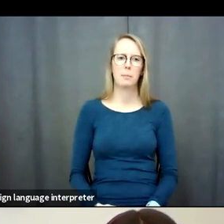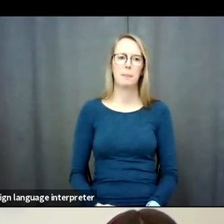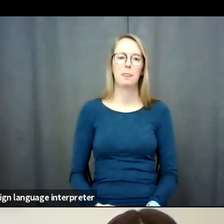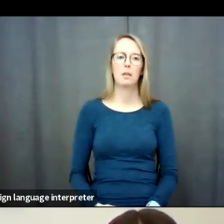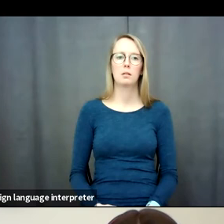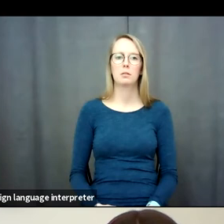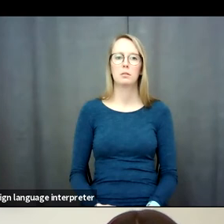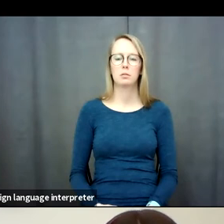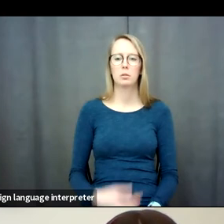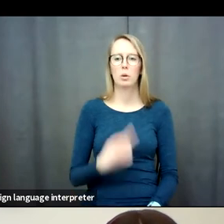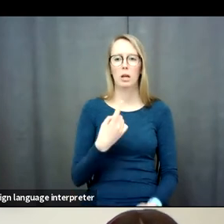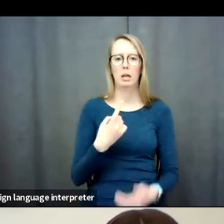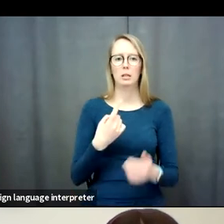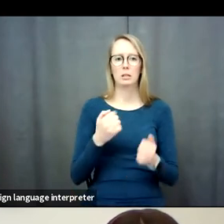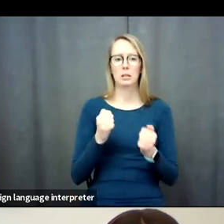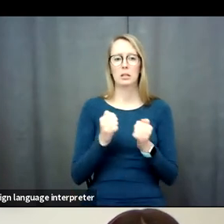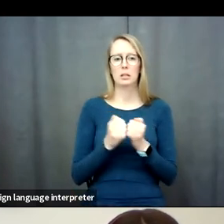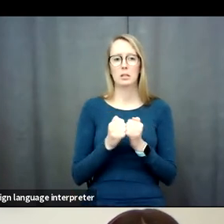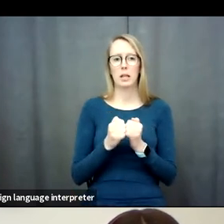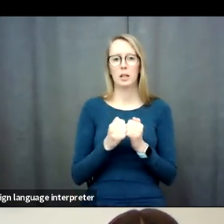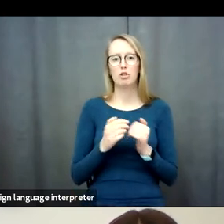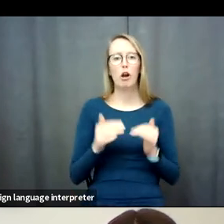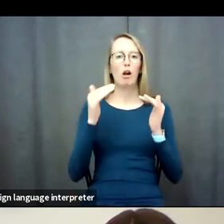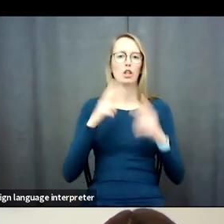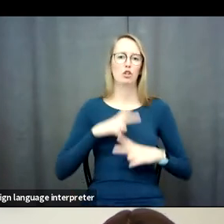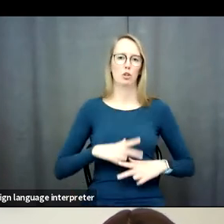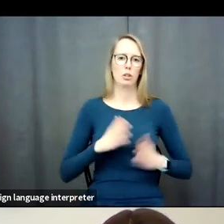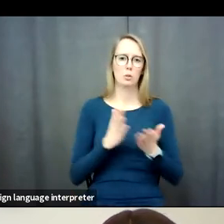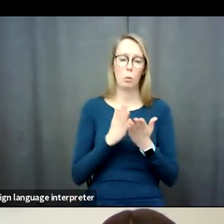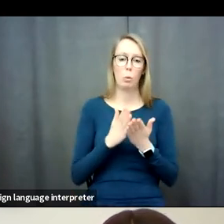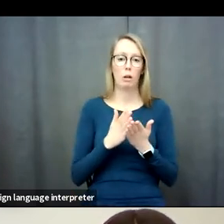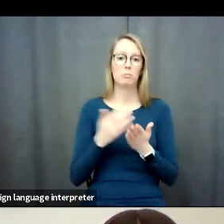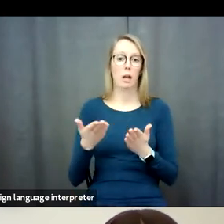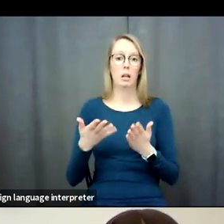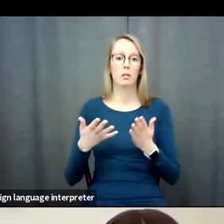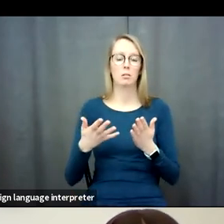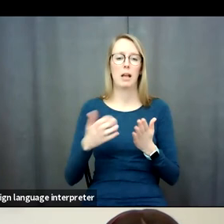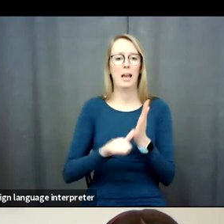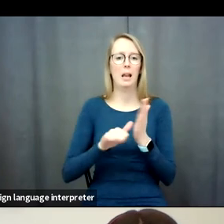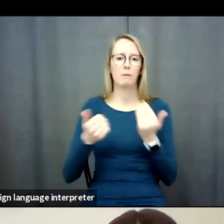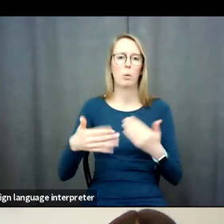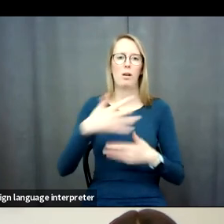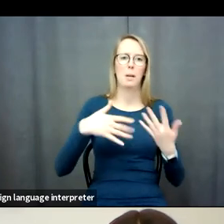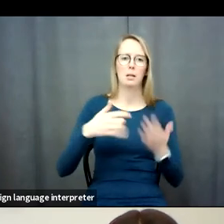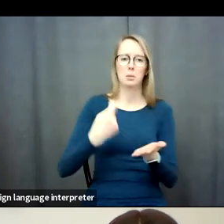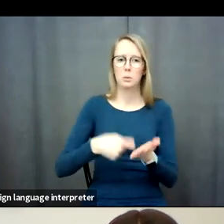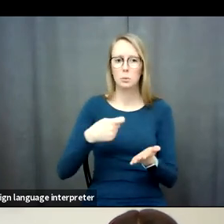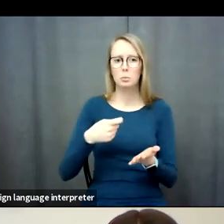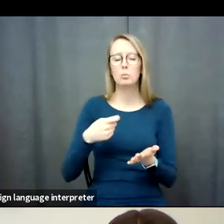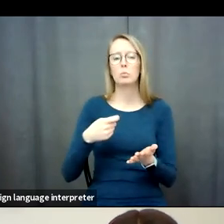One way to increase safety in school is to involve the students. Students